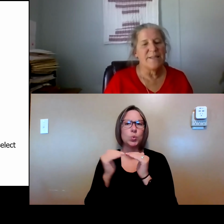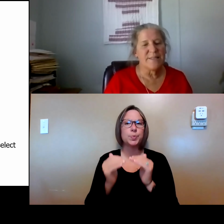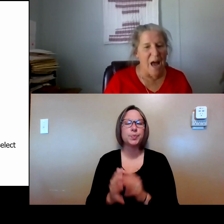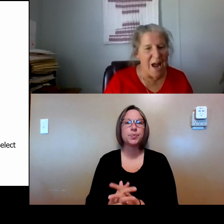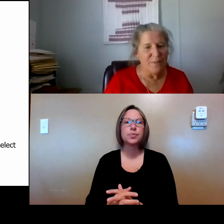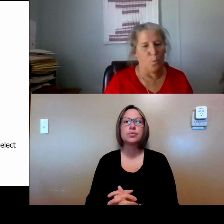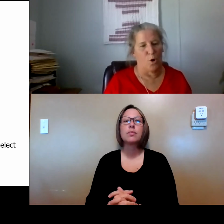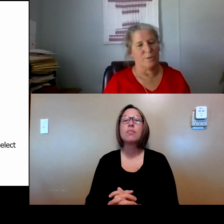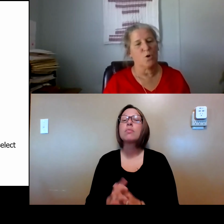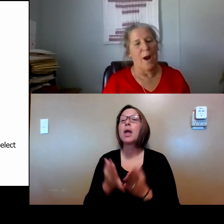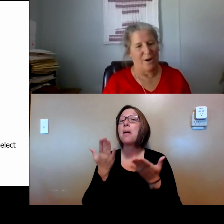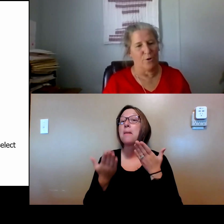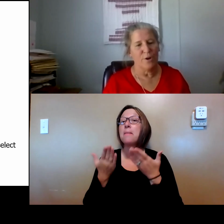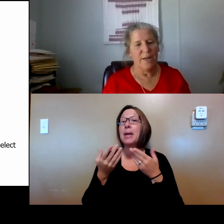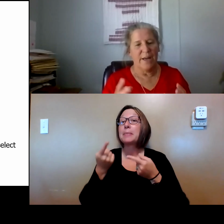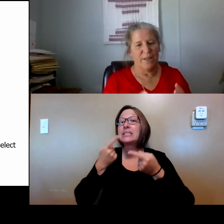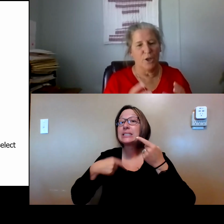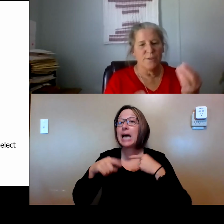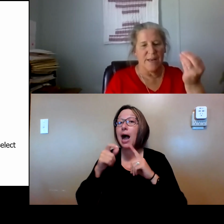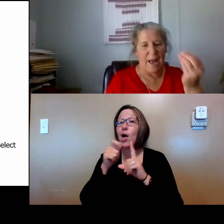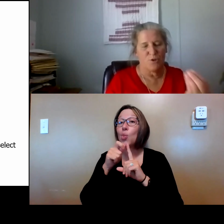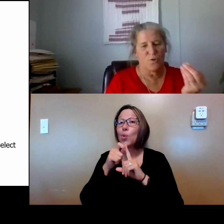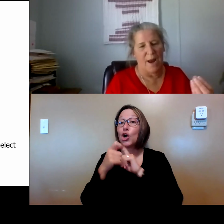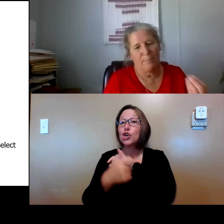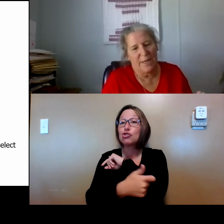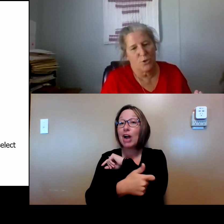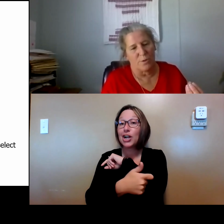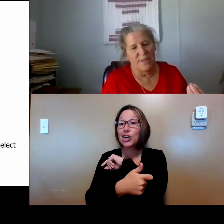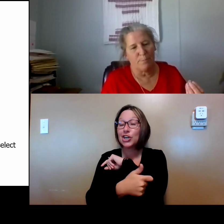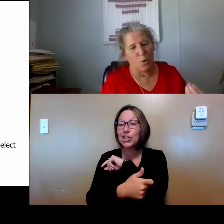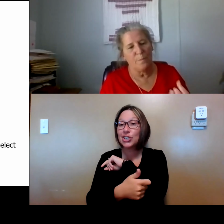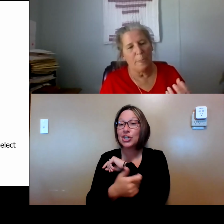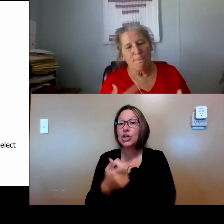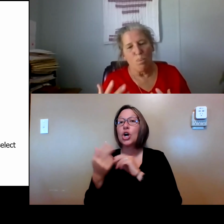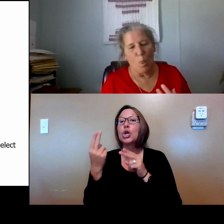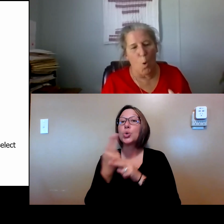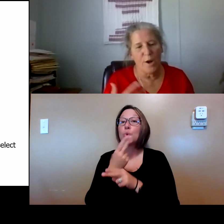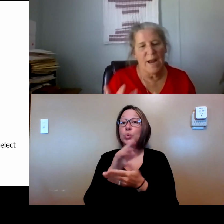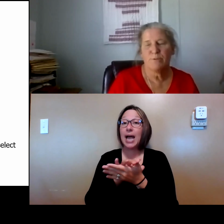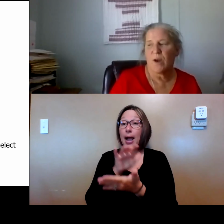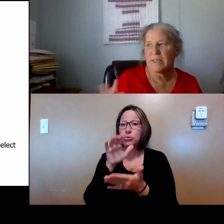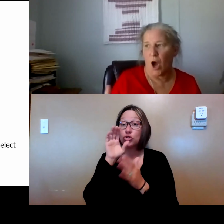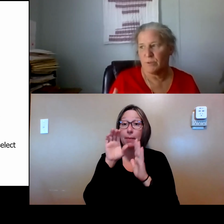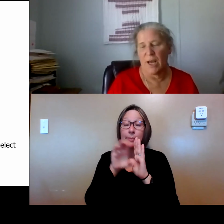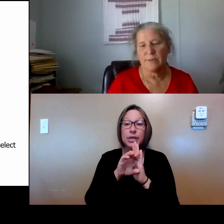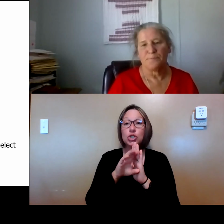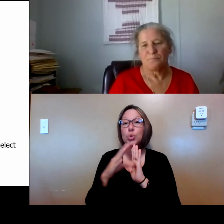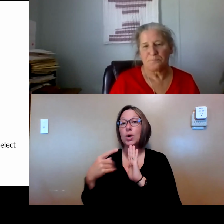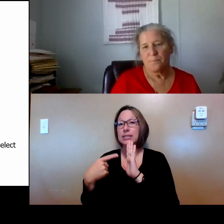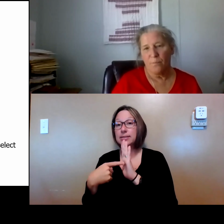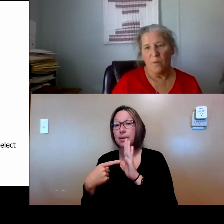They may sign the word cracker and use an abstract picture or symbol or an abstract